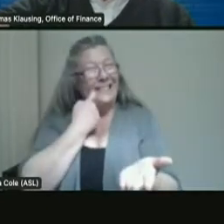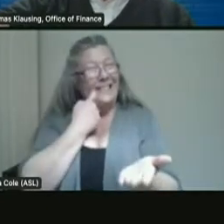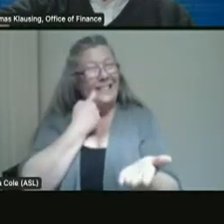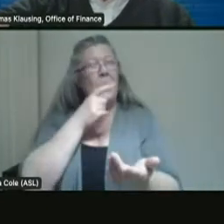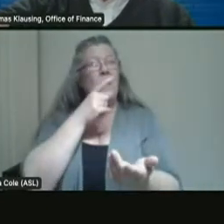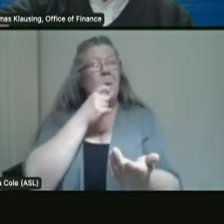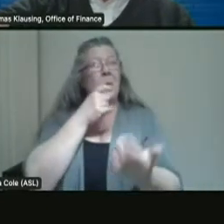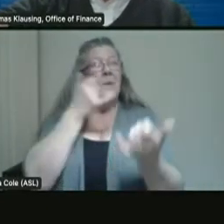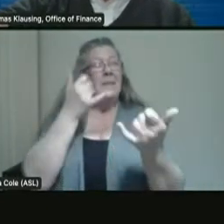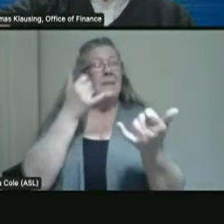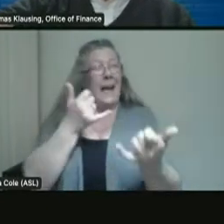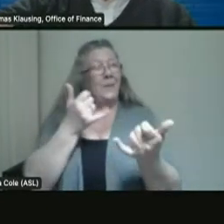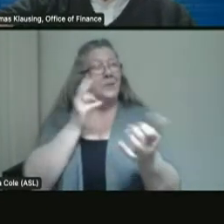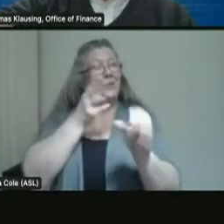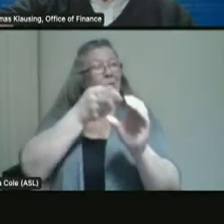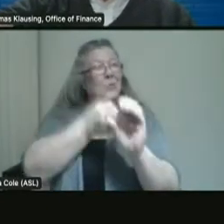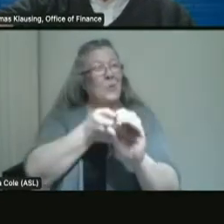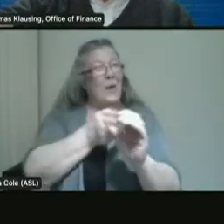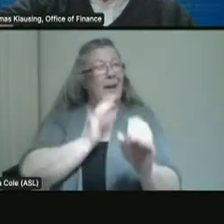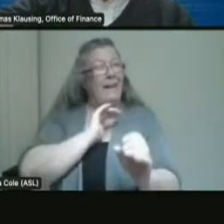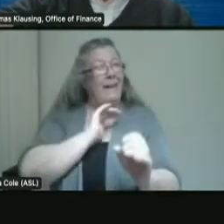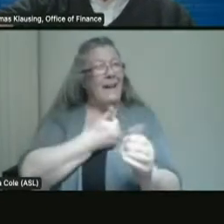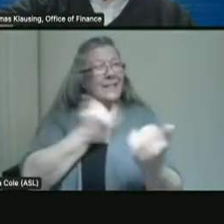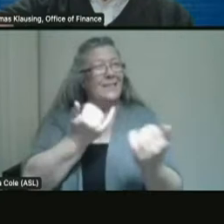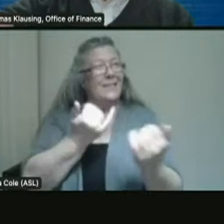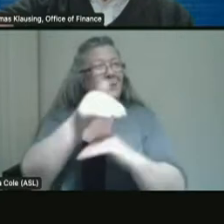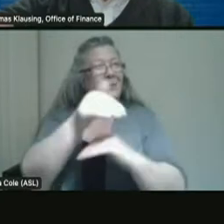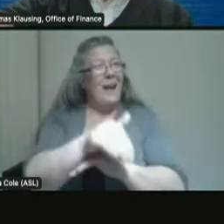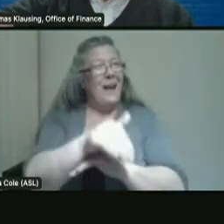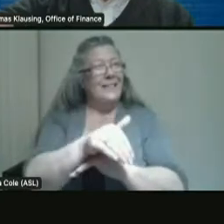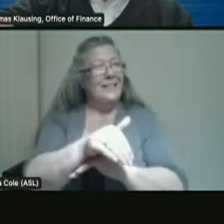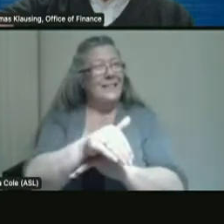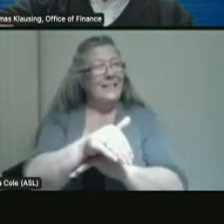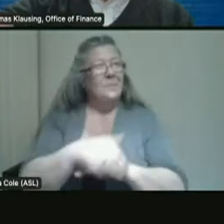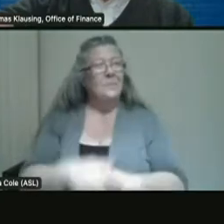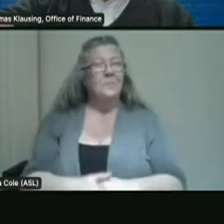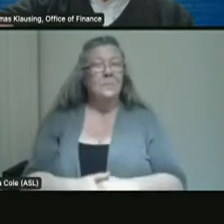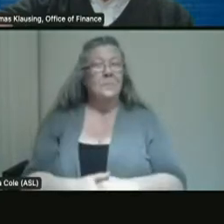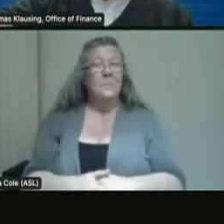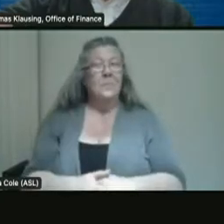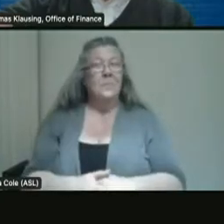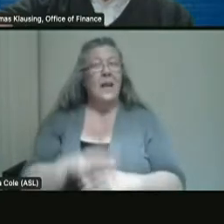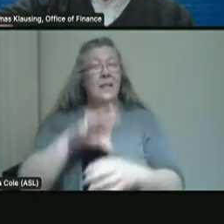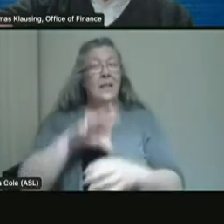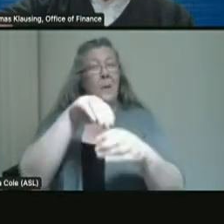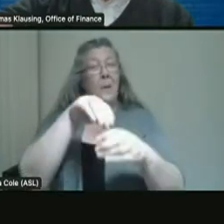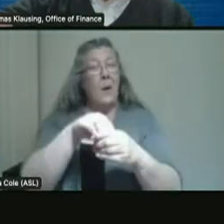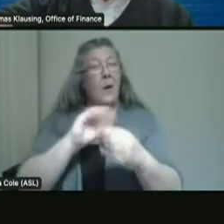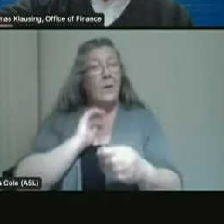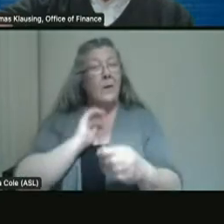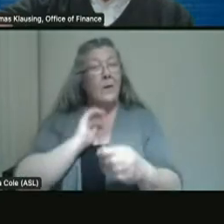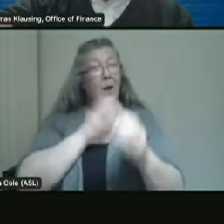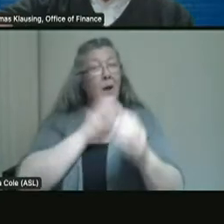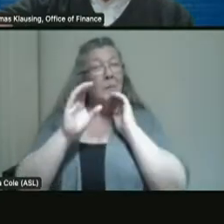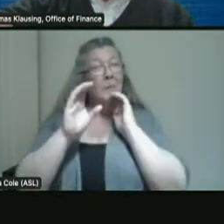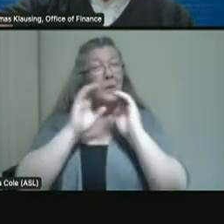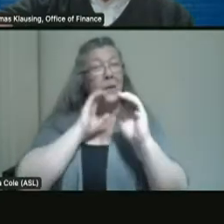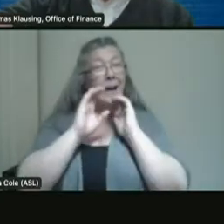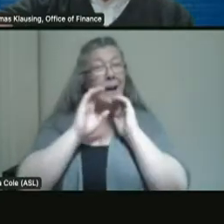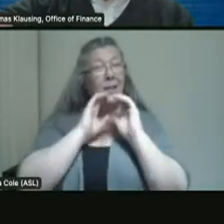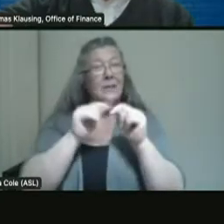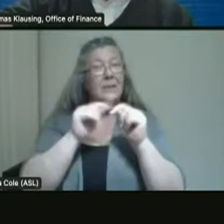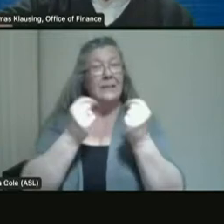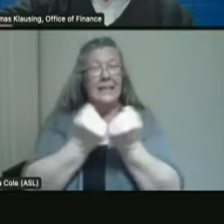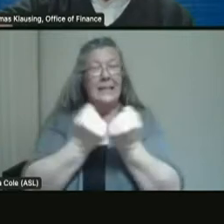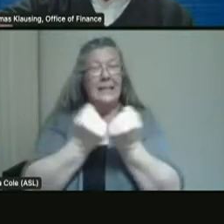who is here with us tonight, who's recently joined us as a part of our communications team. I continue to say everything that we need